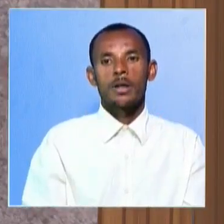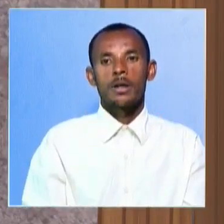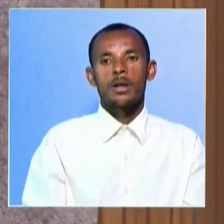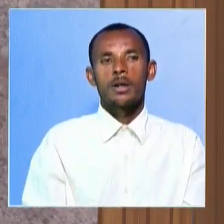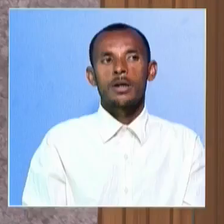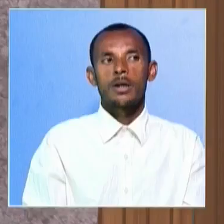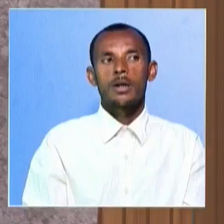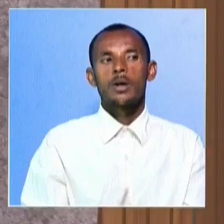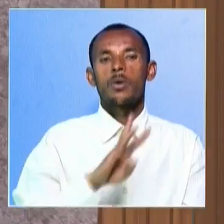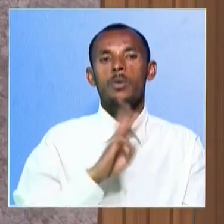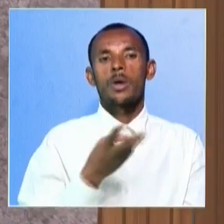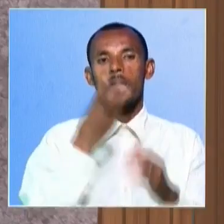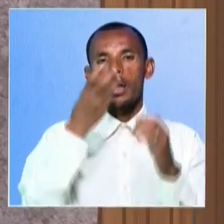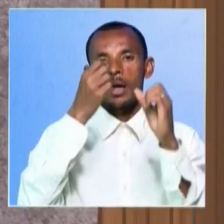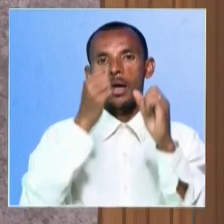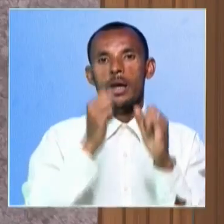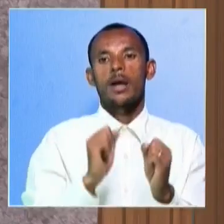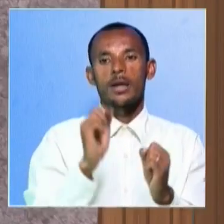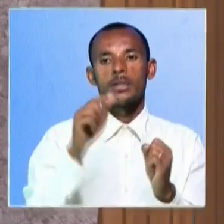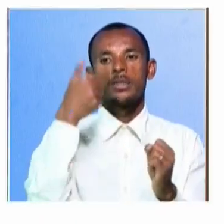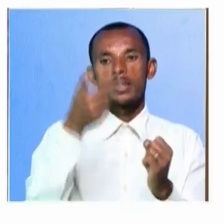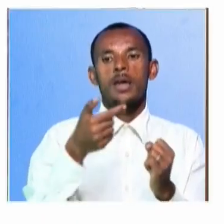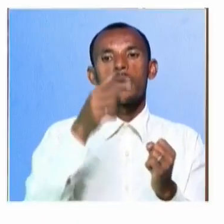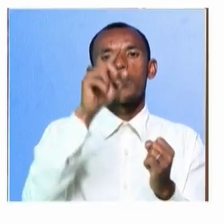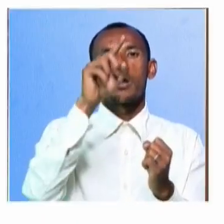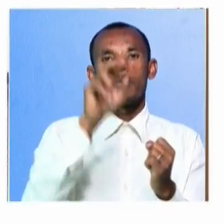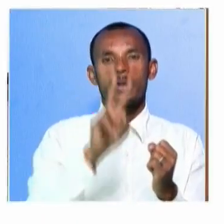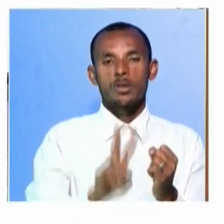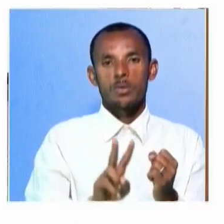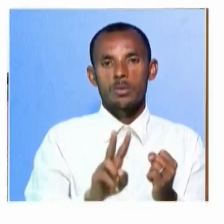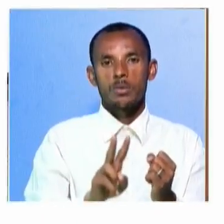definitely we can say 1 over 2 is